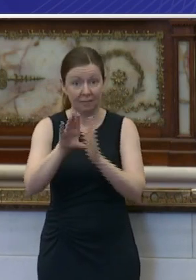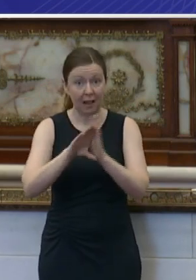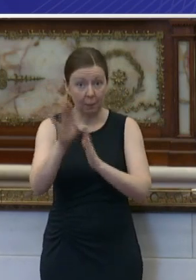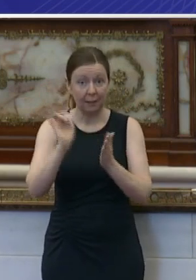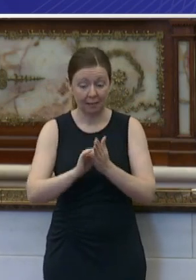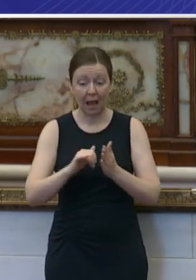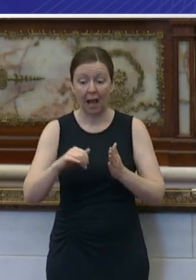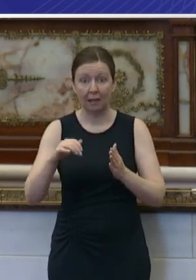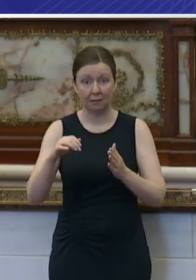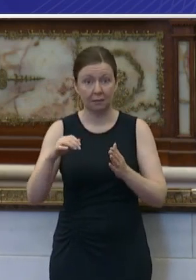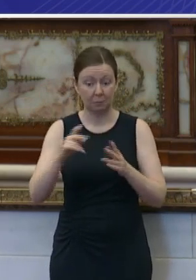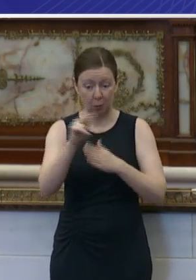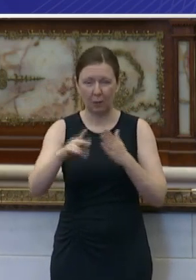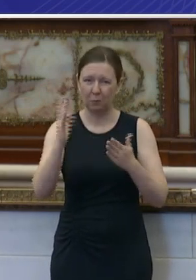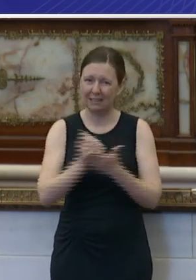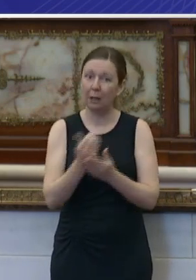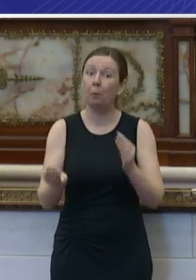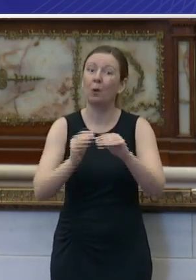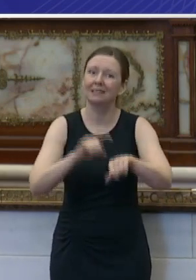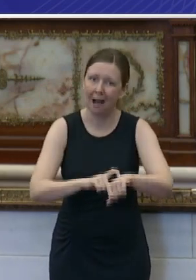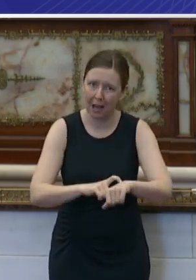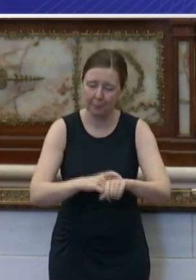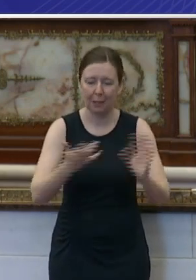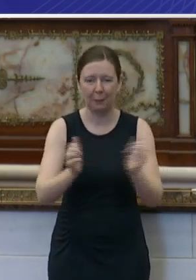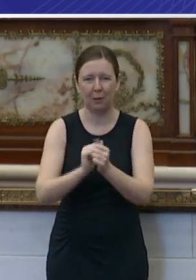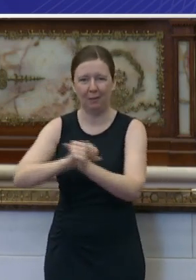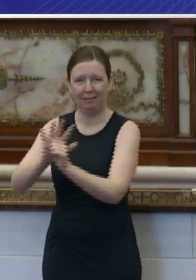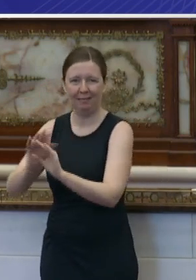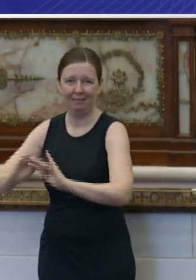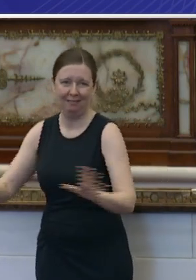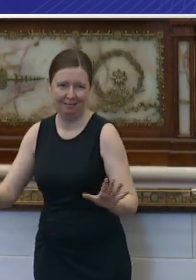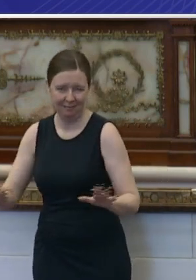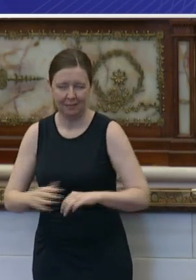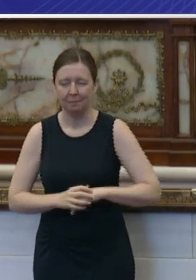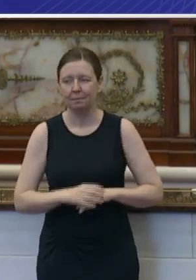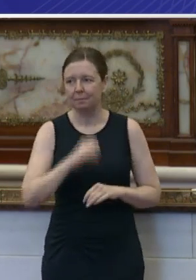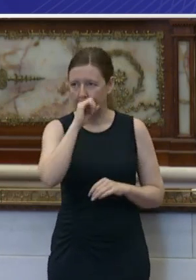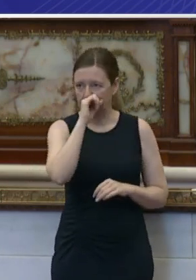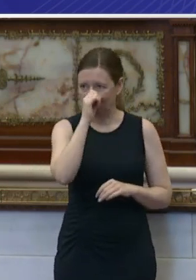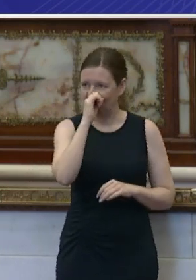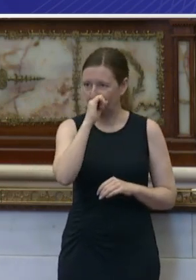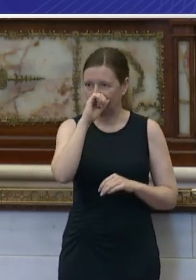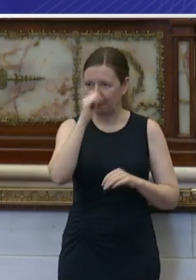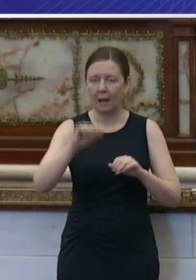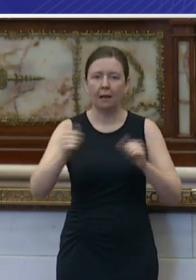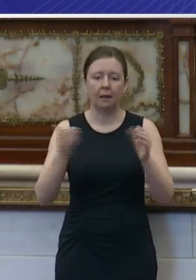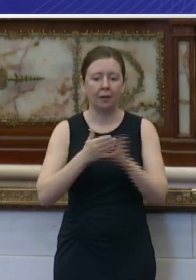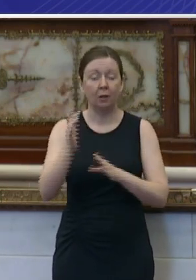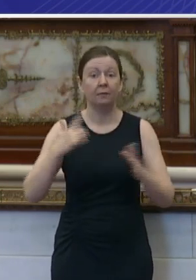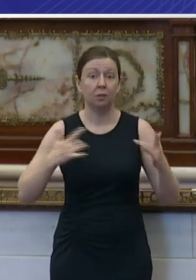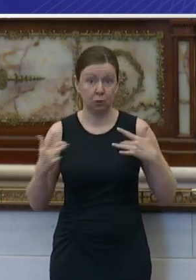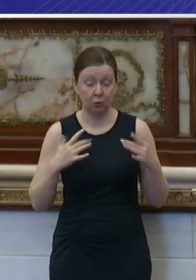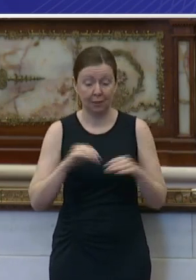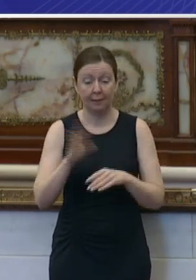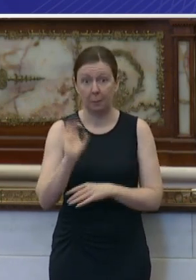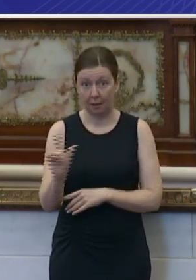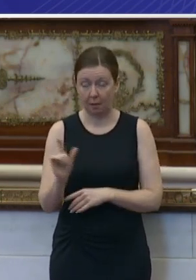benefits program will take far longer than COVID-19 related emergency declarations. Another area of concern is in the